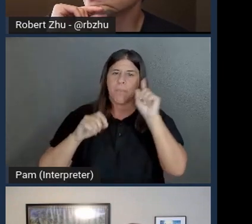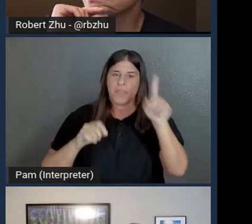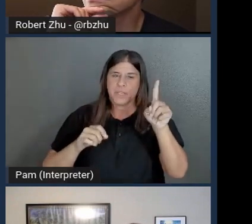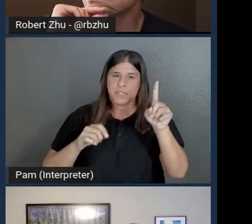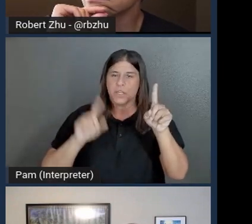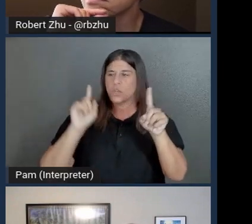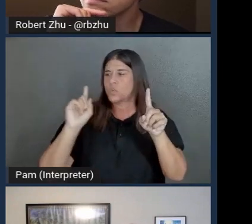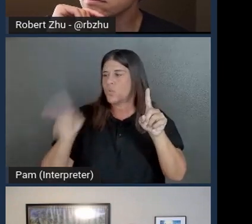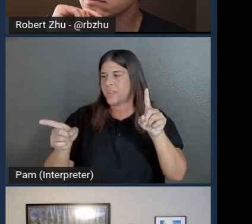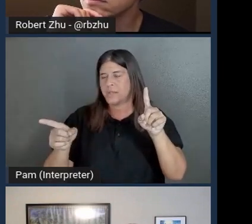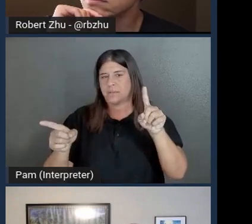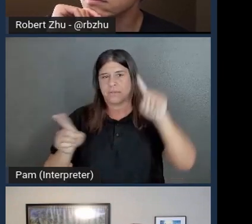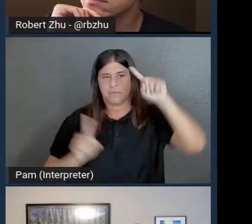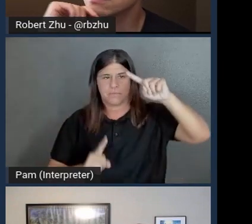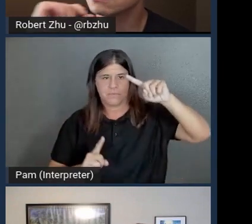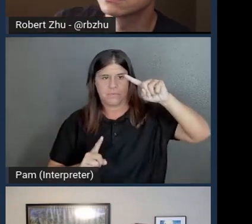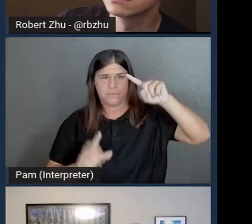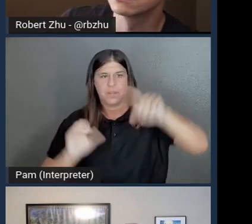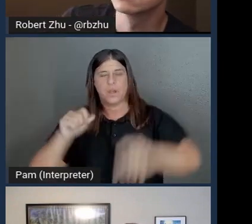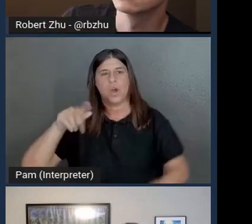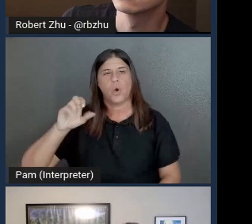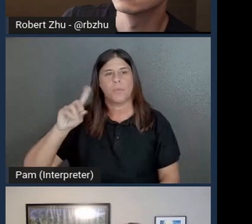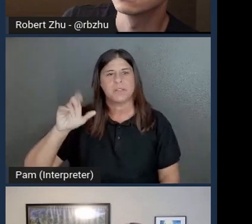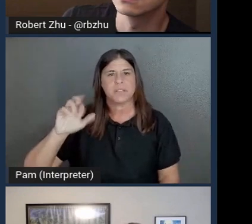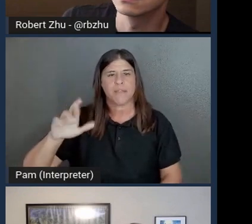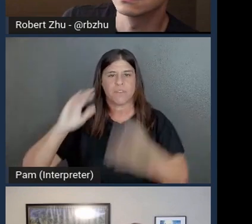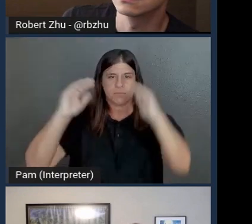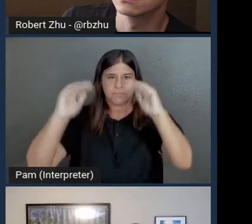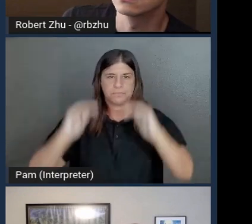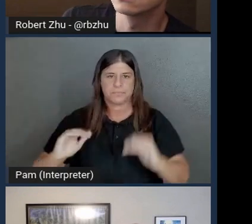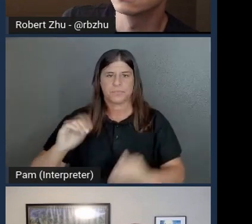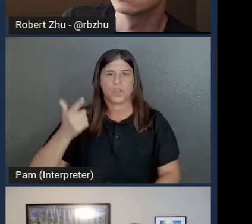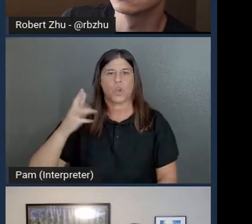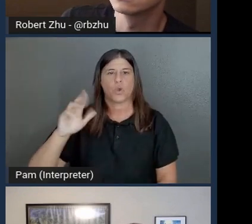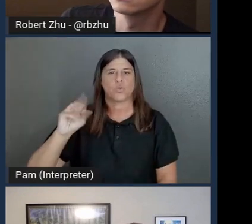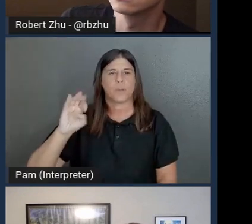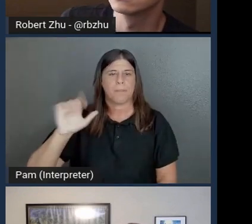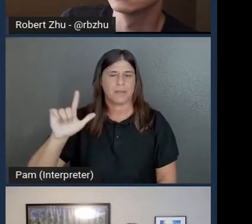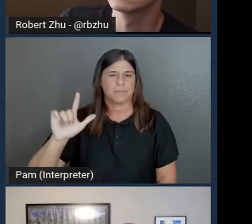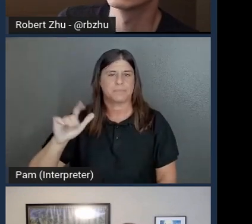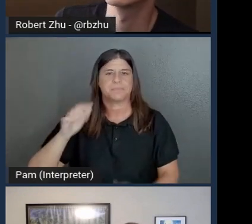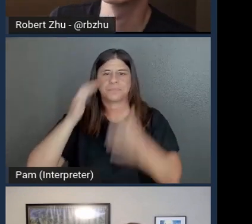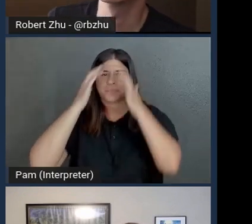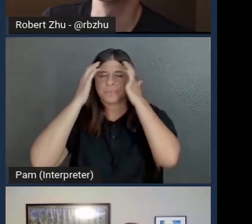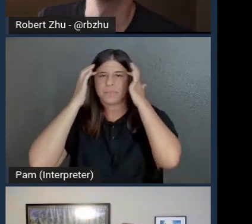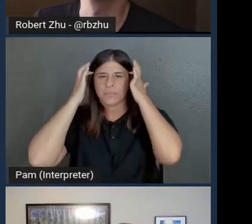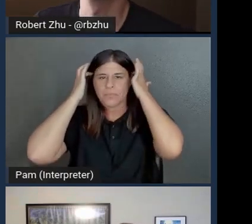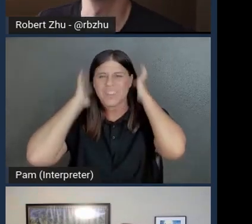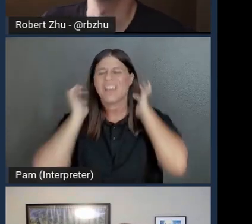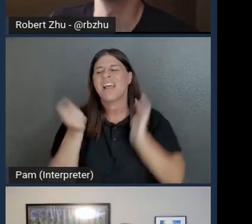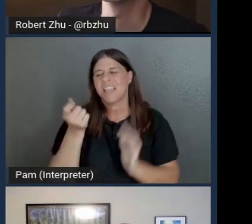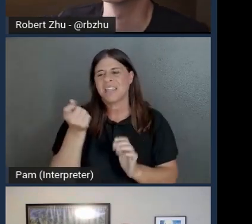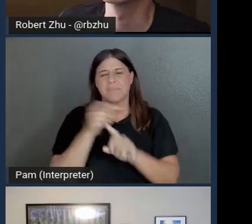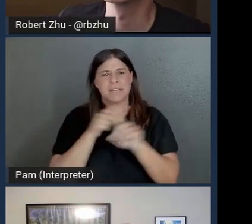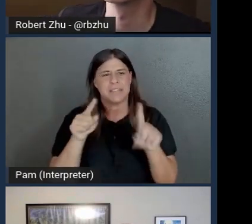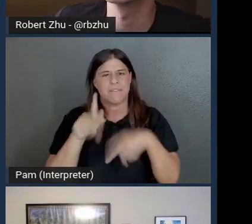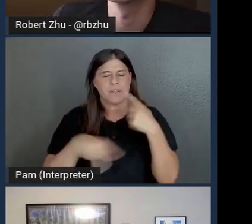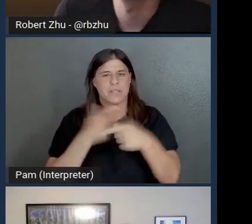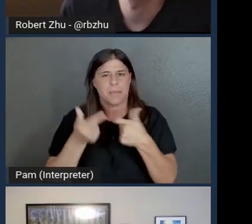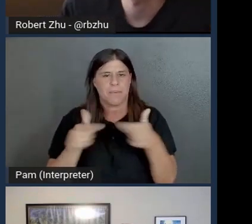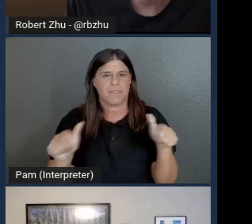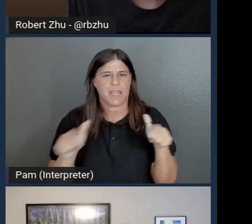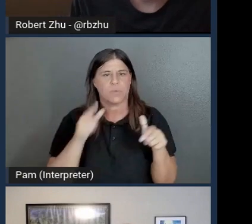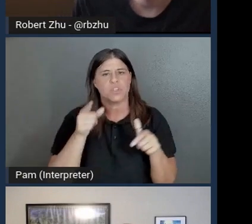what OpenCypher looks like. The bottom is our Gremlin query. Gremlin is a slightly different type of language. Gremlin